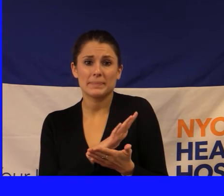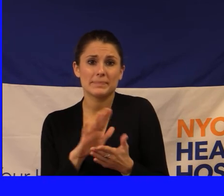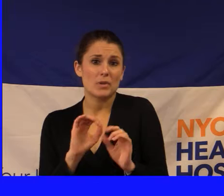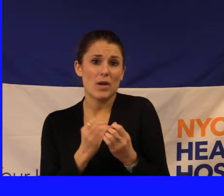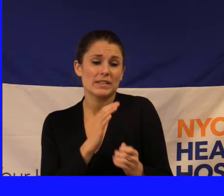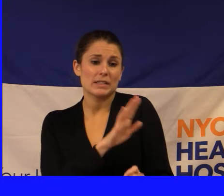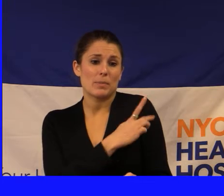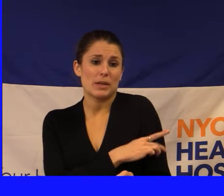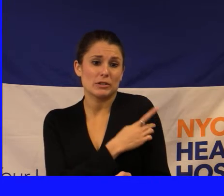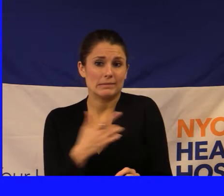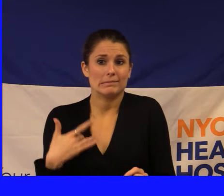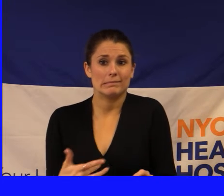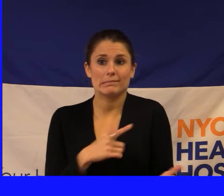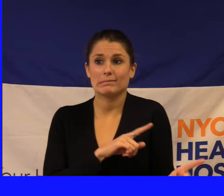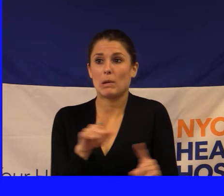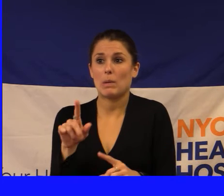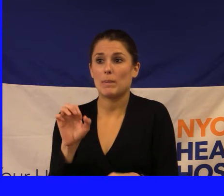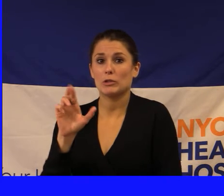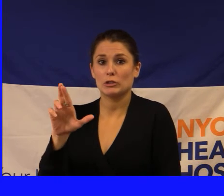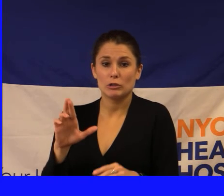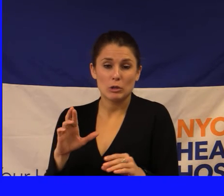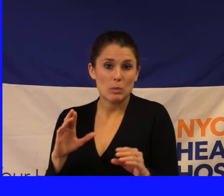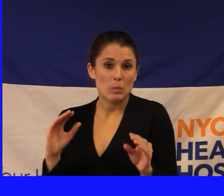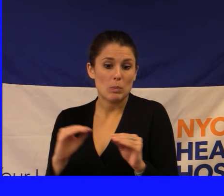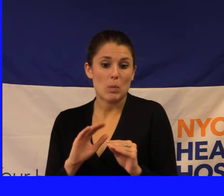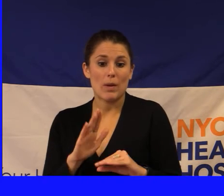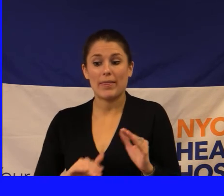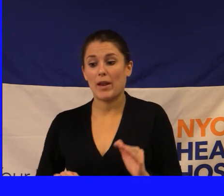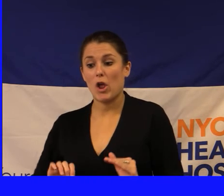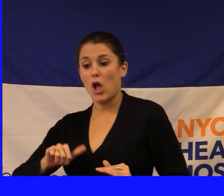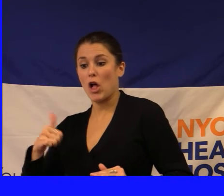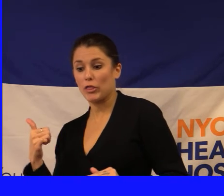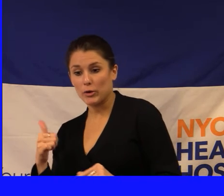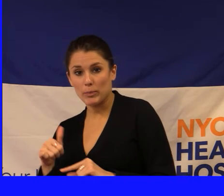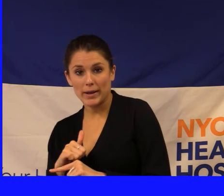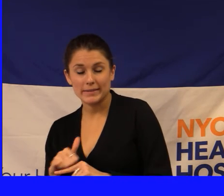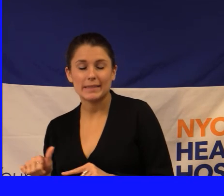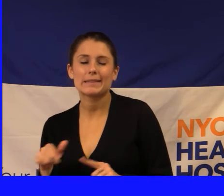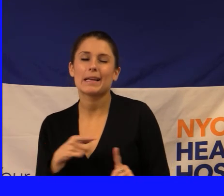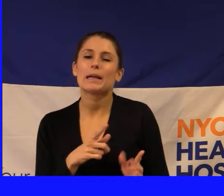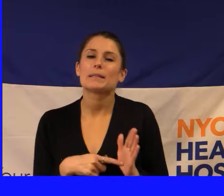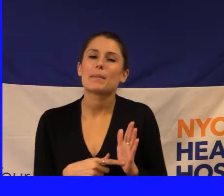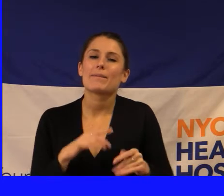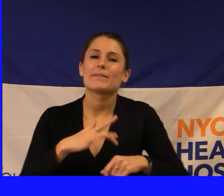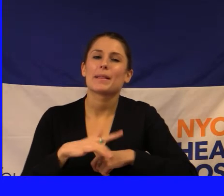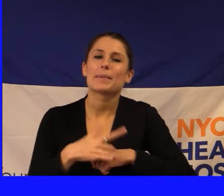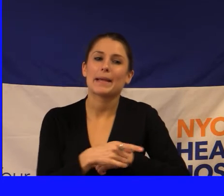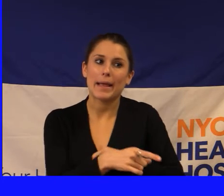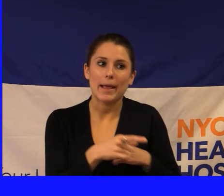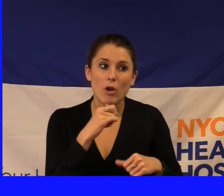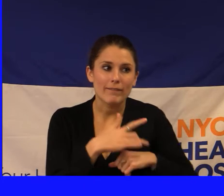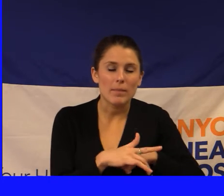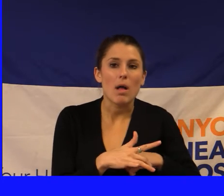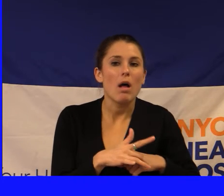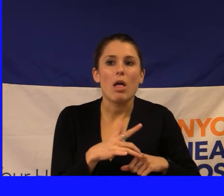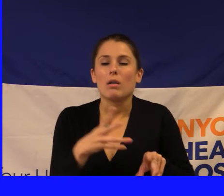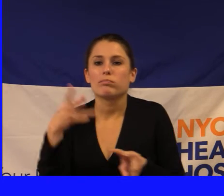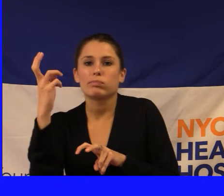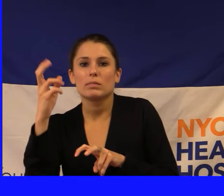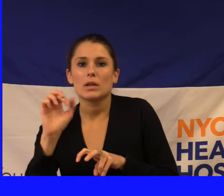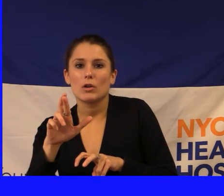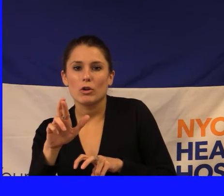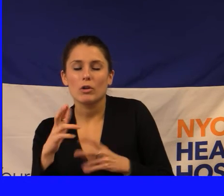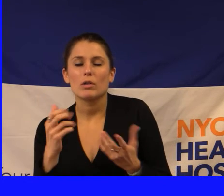times more than other practices? And part of the answer is availability of those practices. So again, whether we develop sort